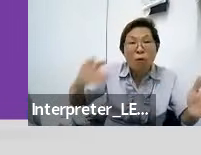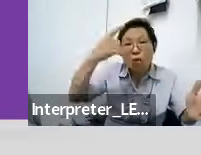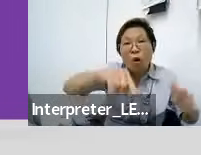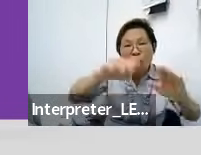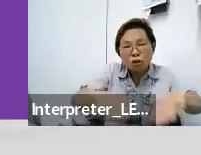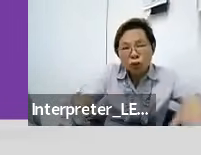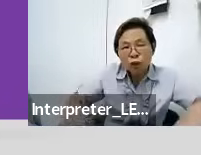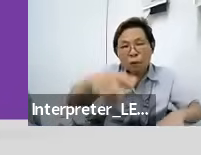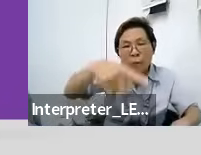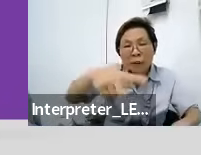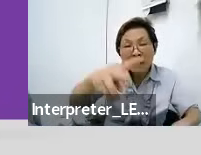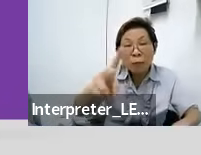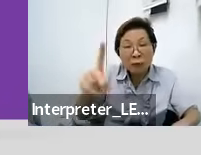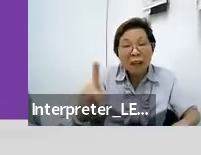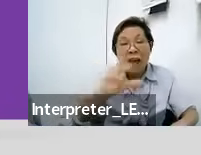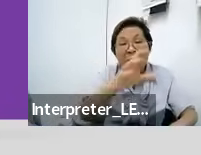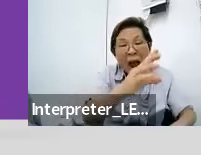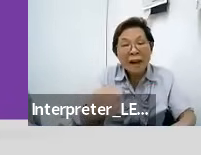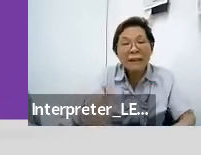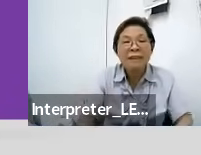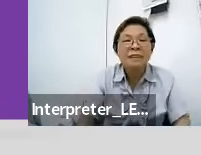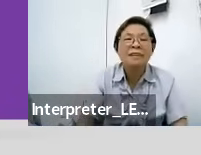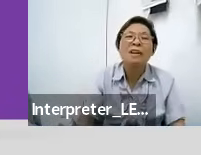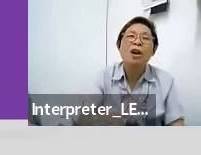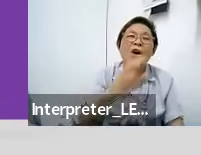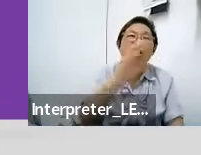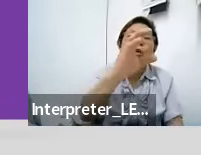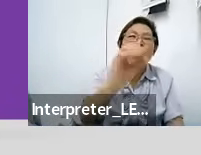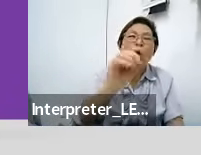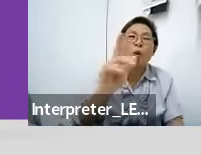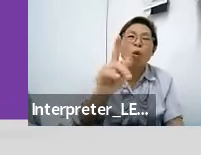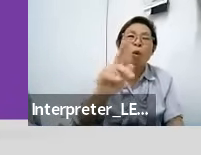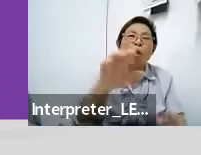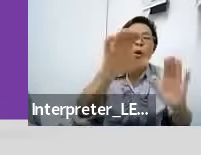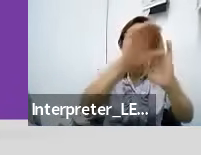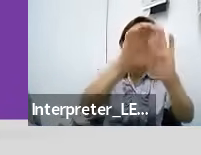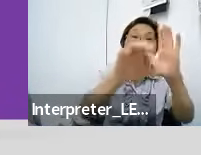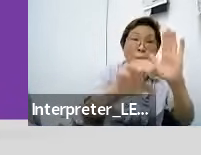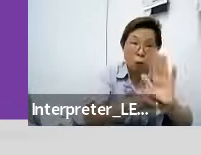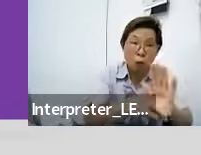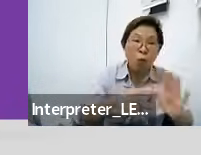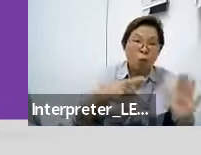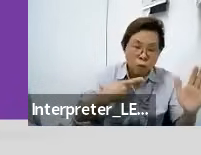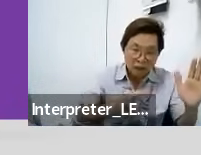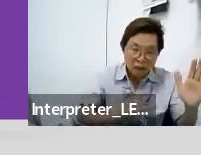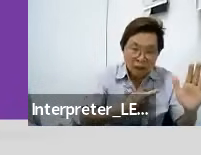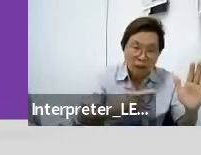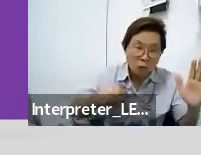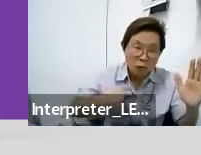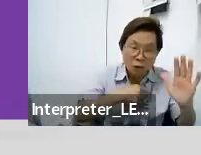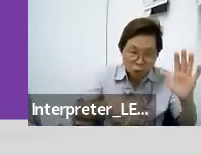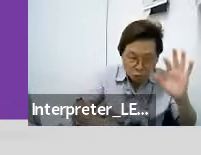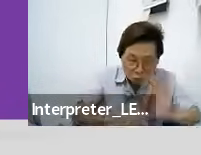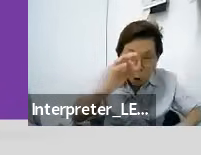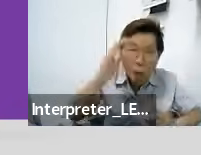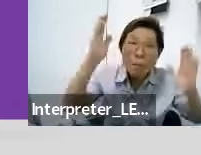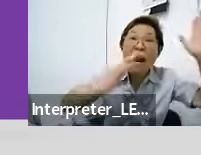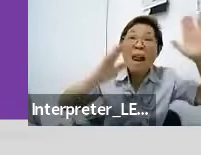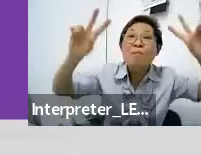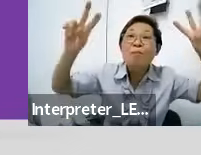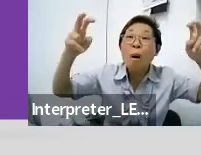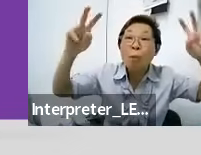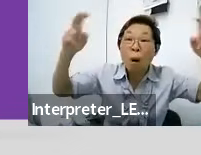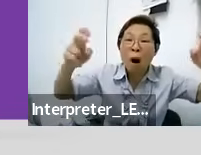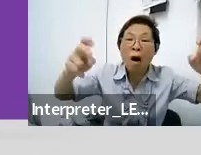disabilities, and also the curriculum. So we found that as in the Malaysian context,